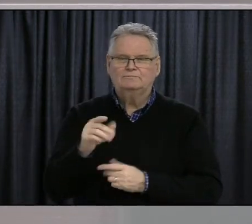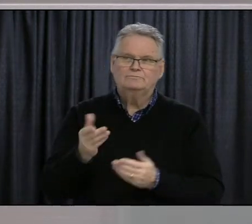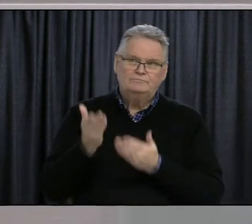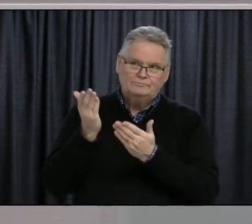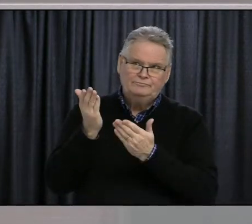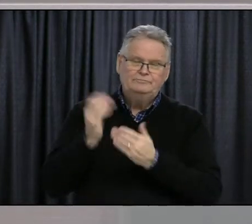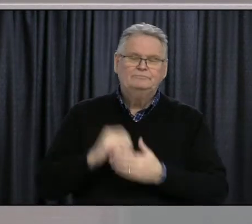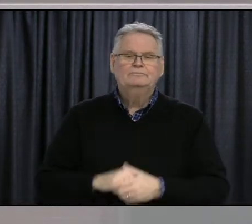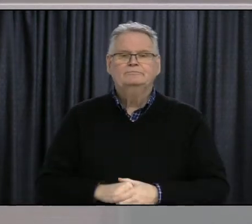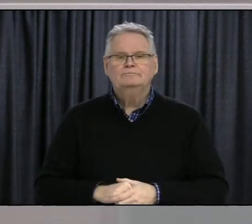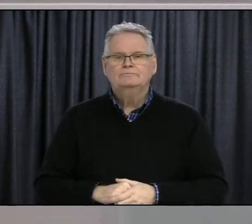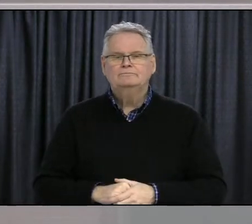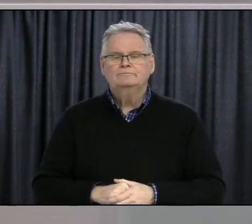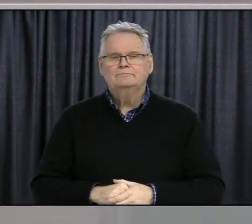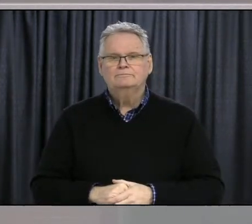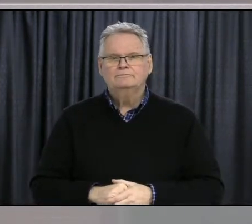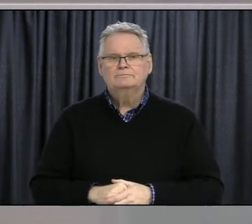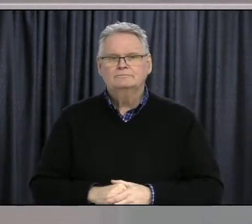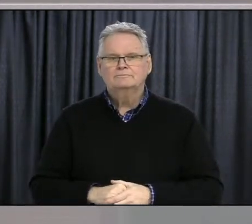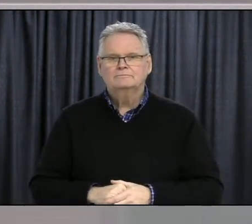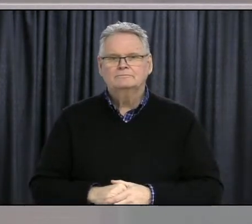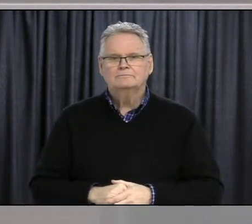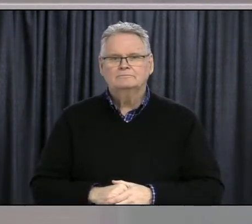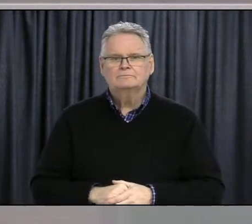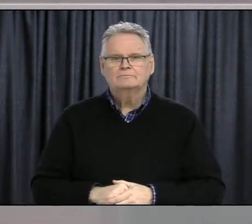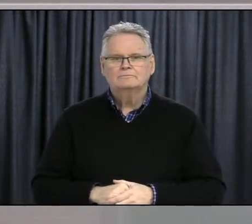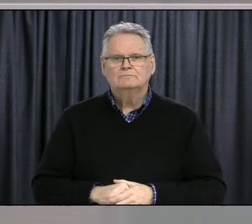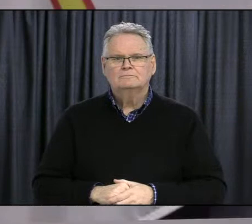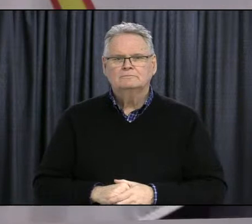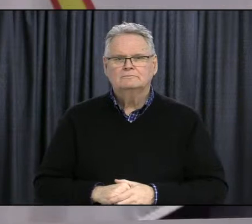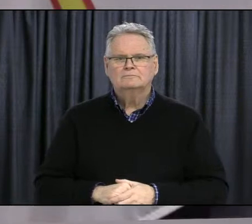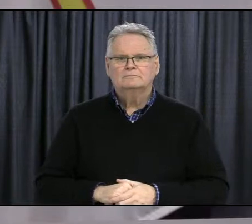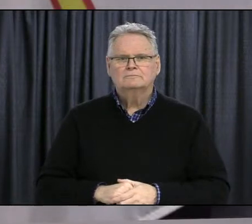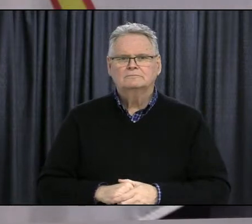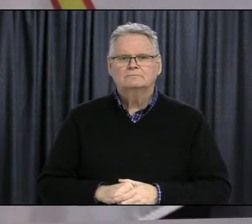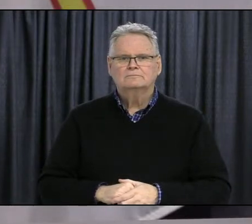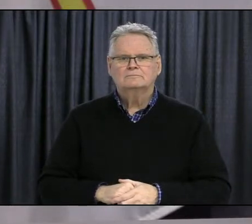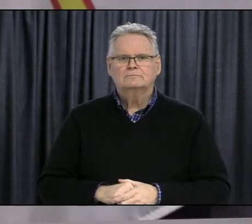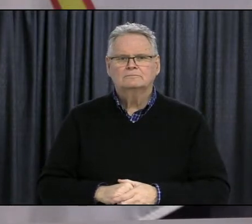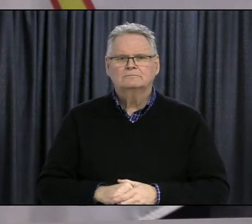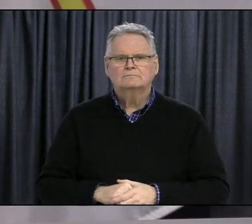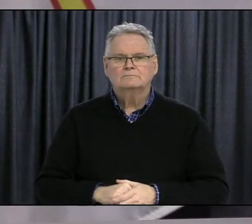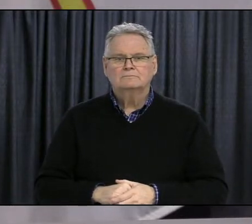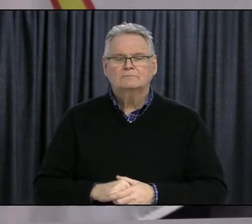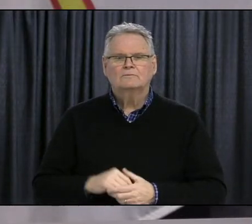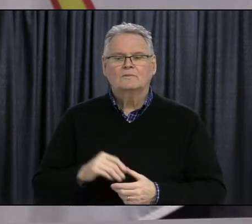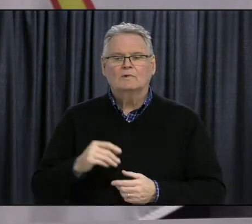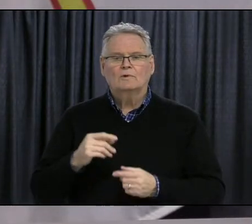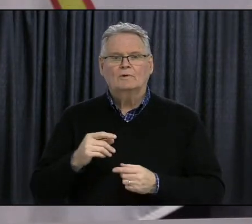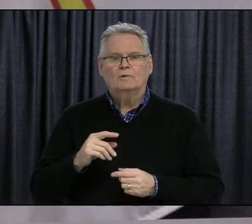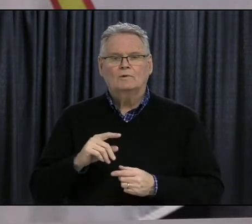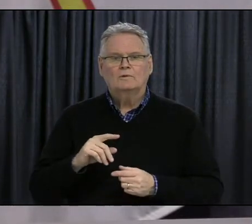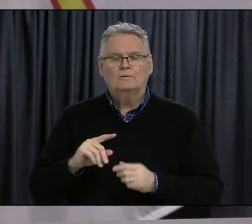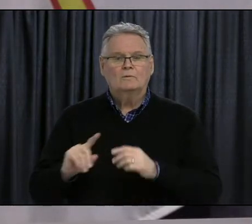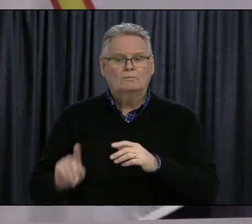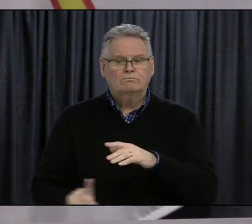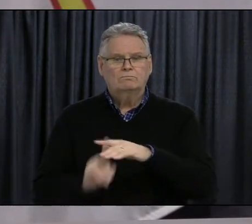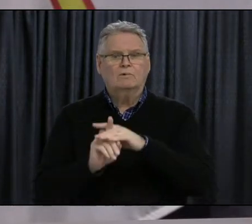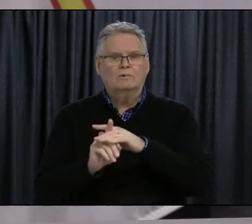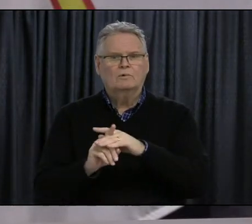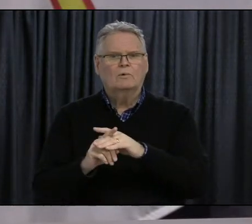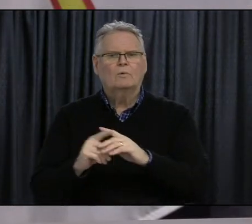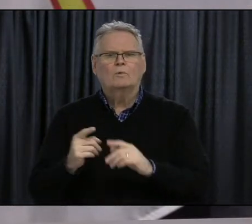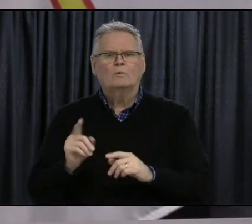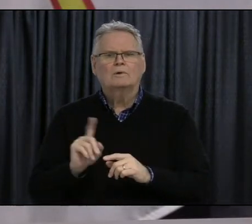of public health resources are gobbled up investigating into it? There's a fair bit of public health work happening